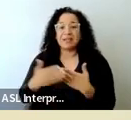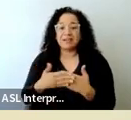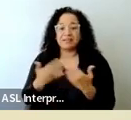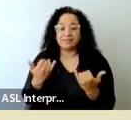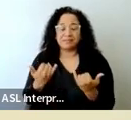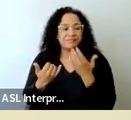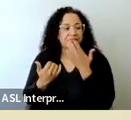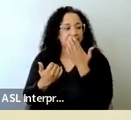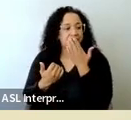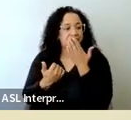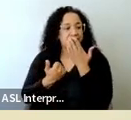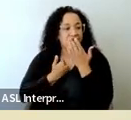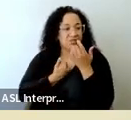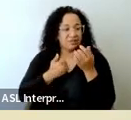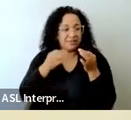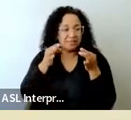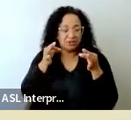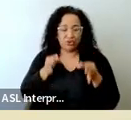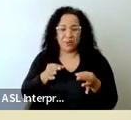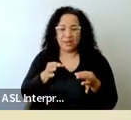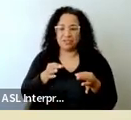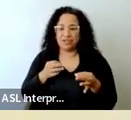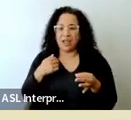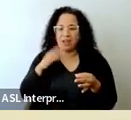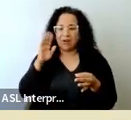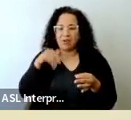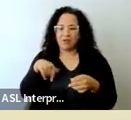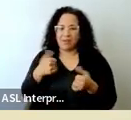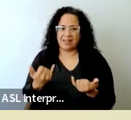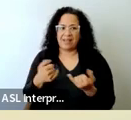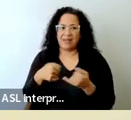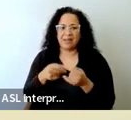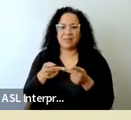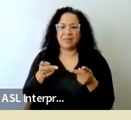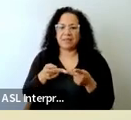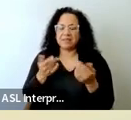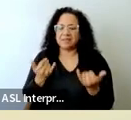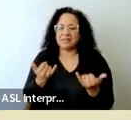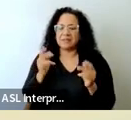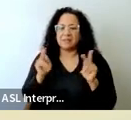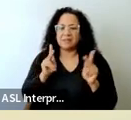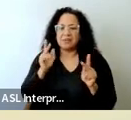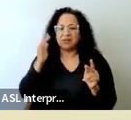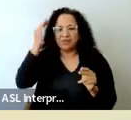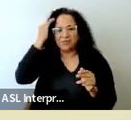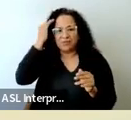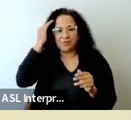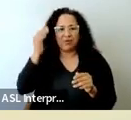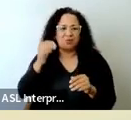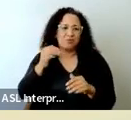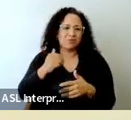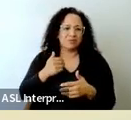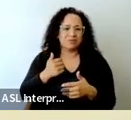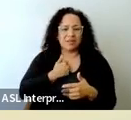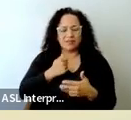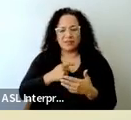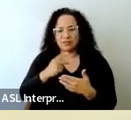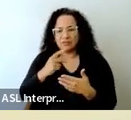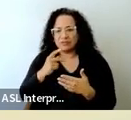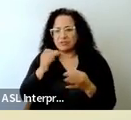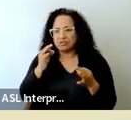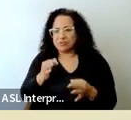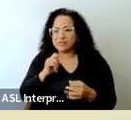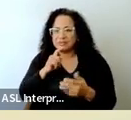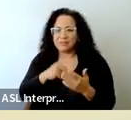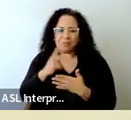with self-determination, I know we're in a place now where folks know self-determination as a program and probably have